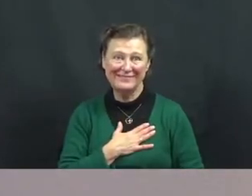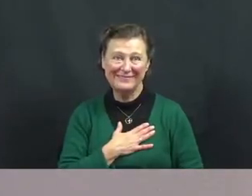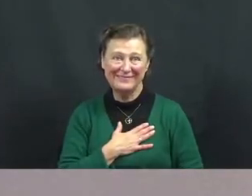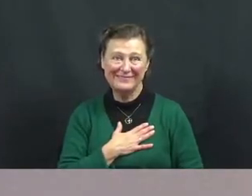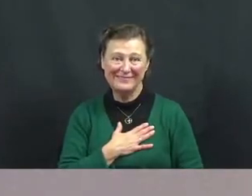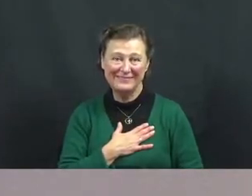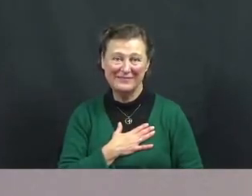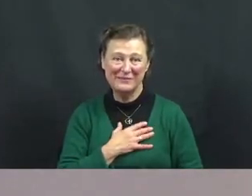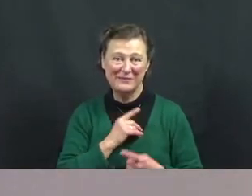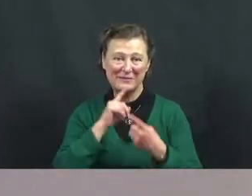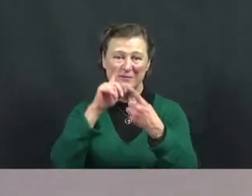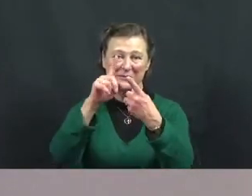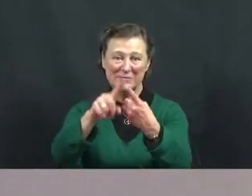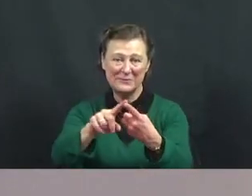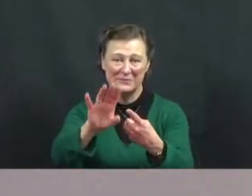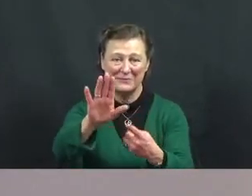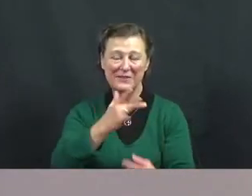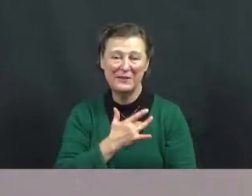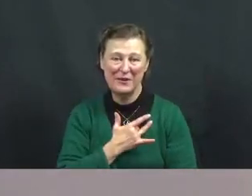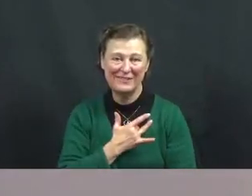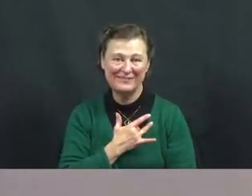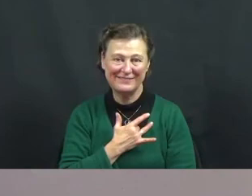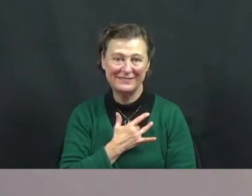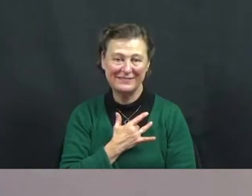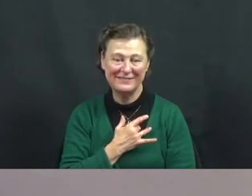may it go to the heart.